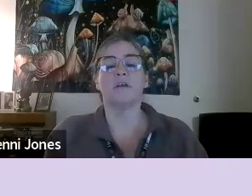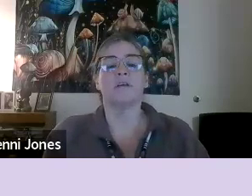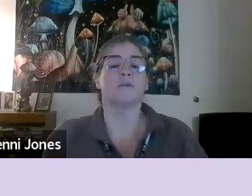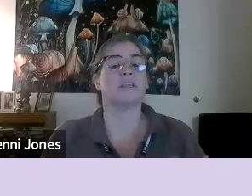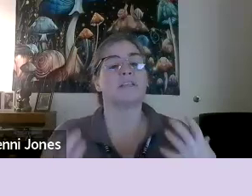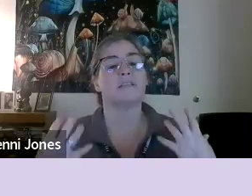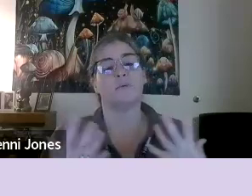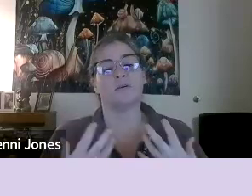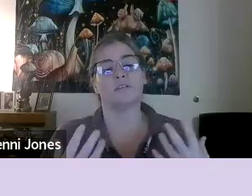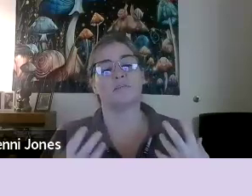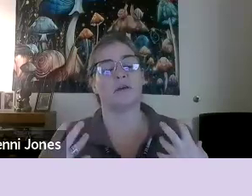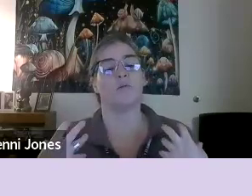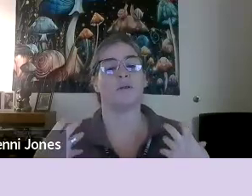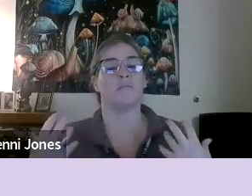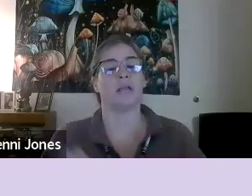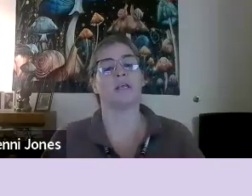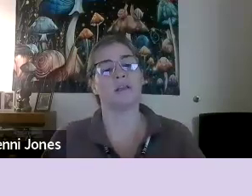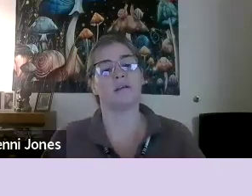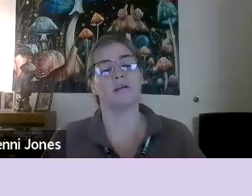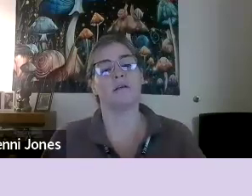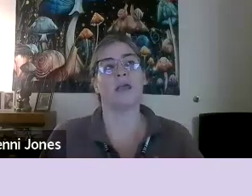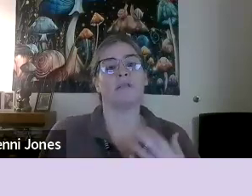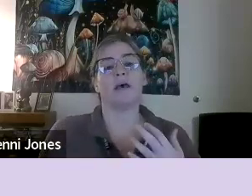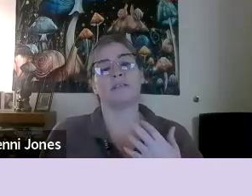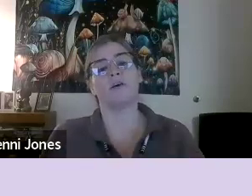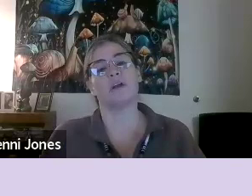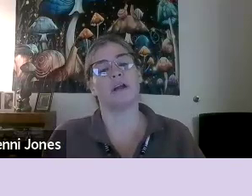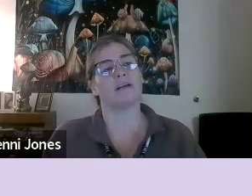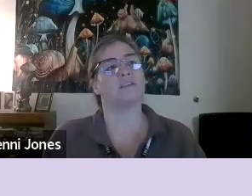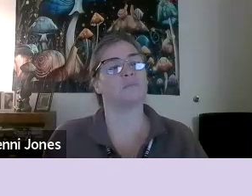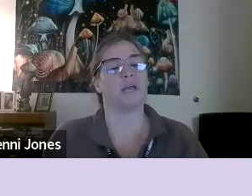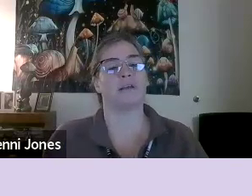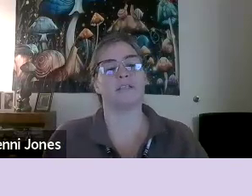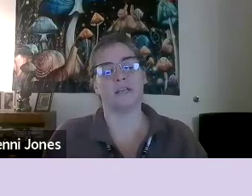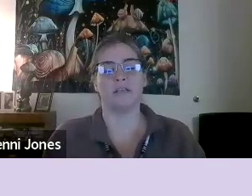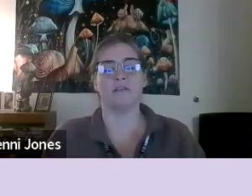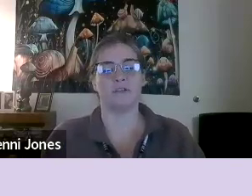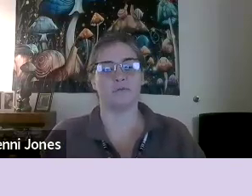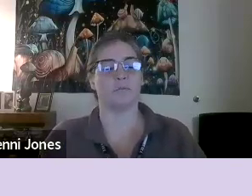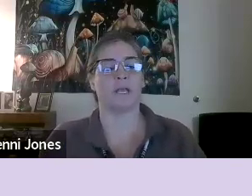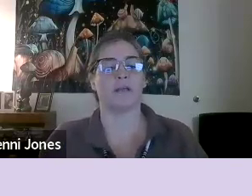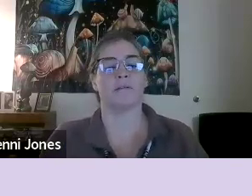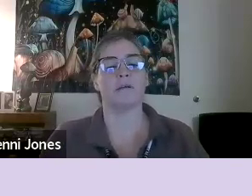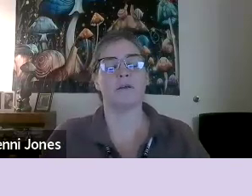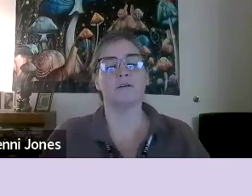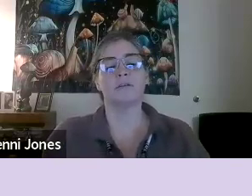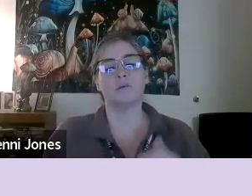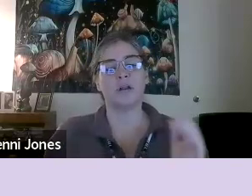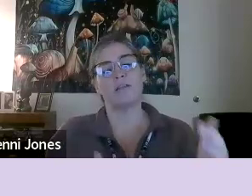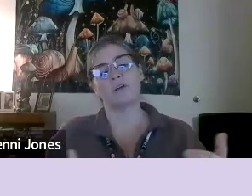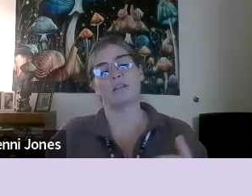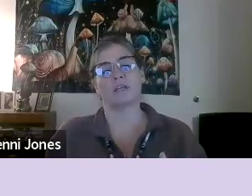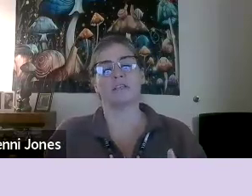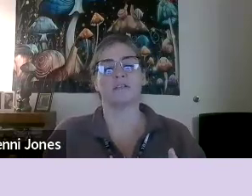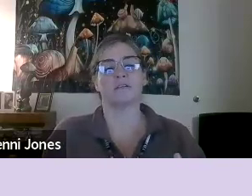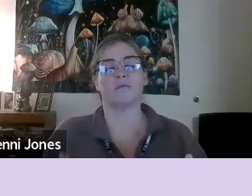ourselves. So I think it's important to be open-minded, and a self-care action plan is an individual plan. So